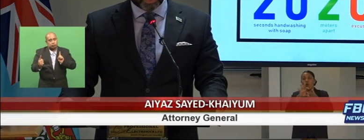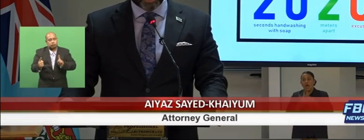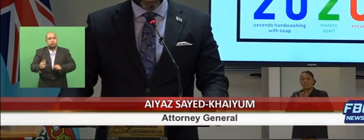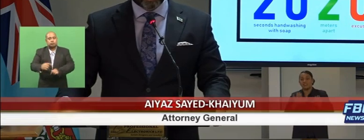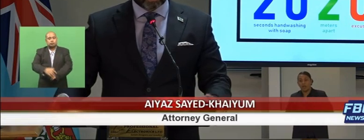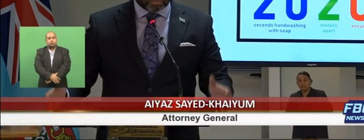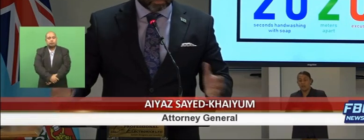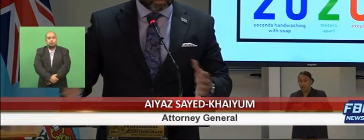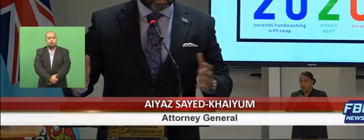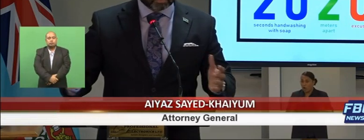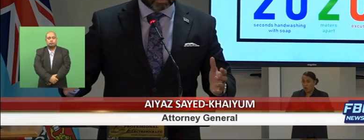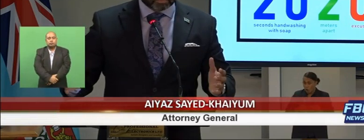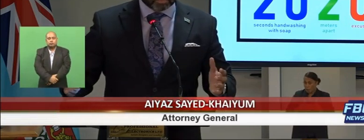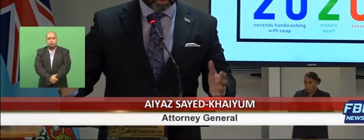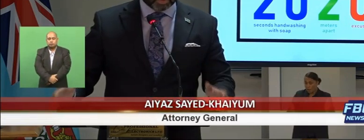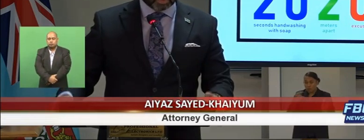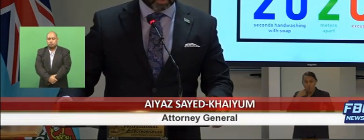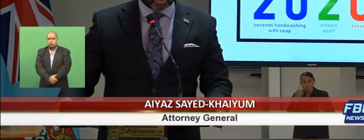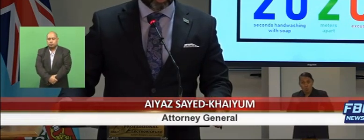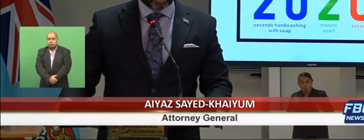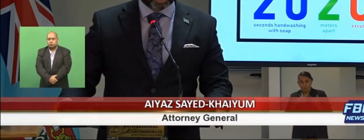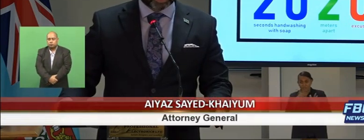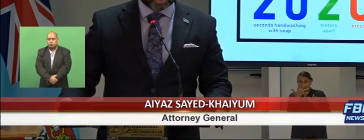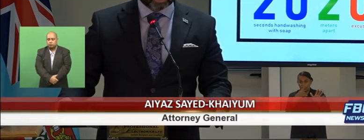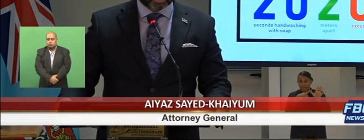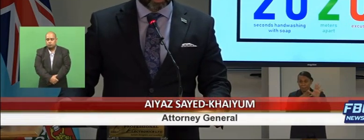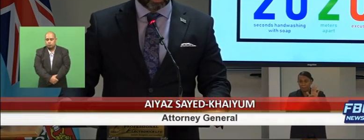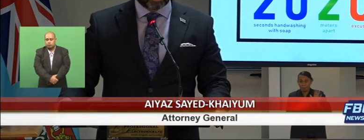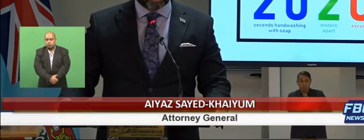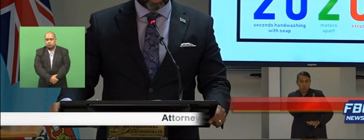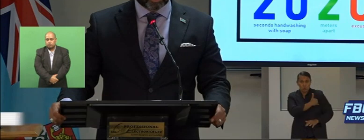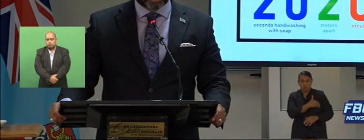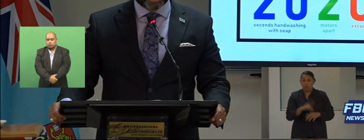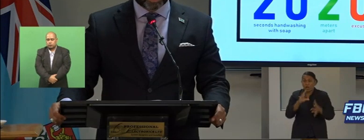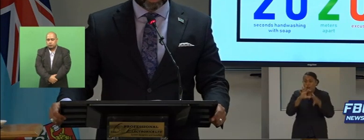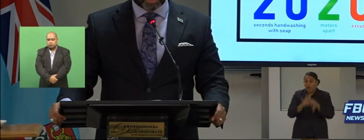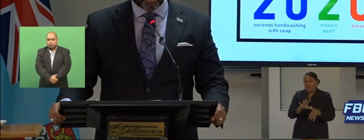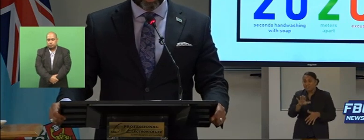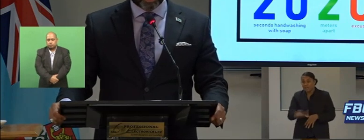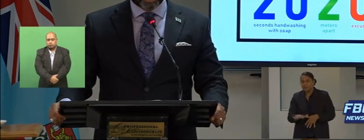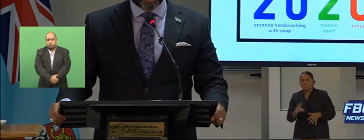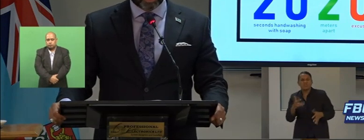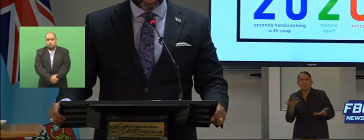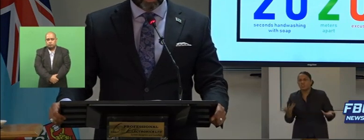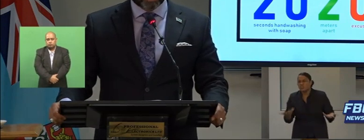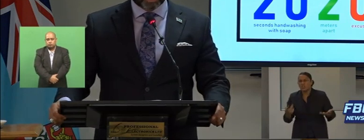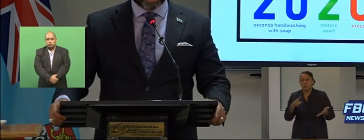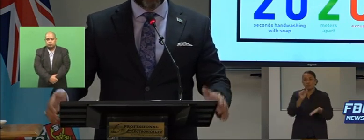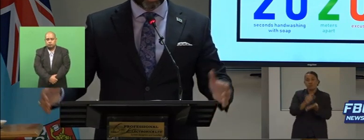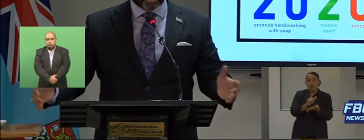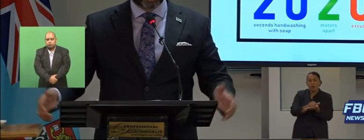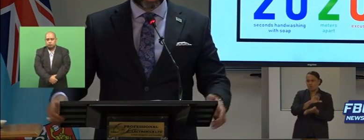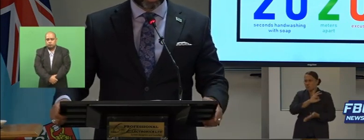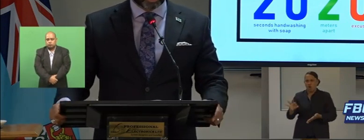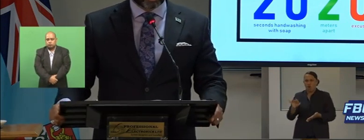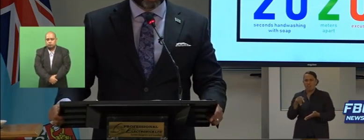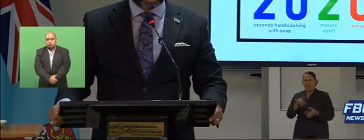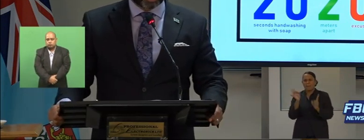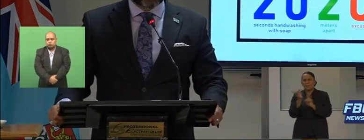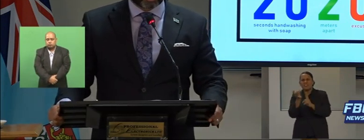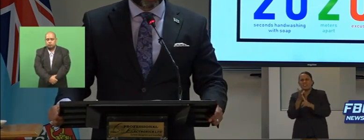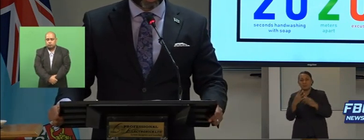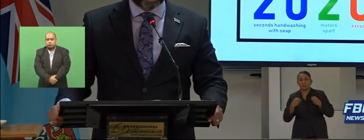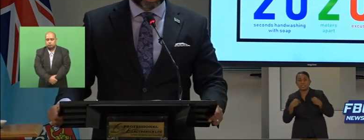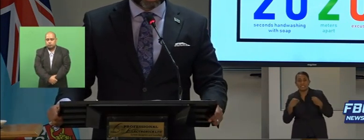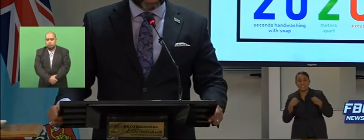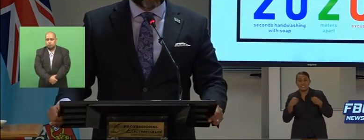Essentially regarding the non-operation of those businesses that weren't essential, and obviously they will now be allowed